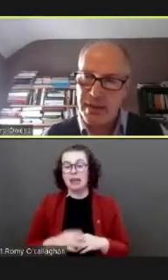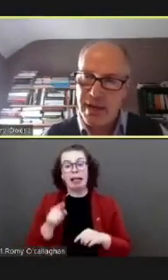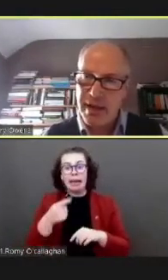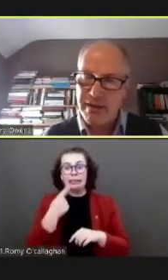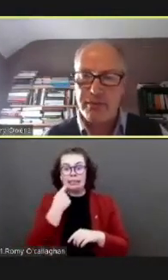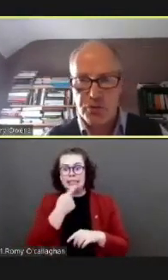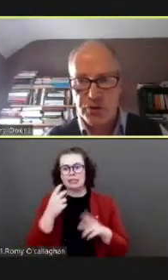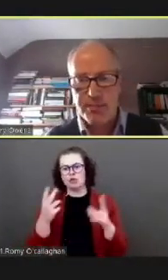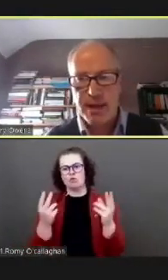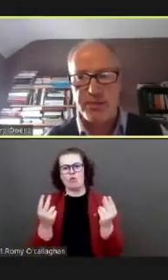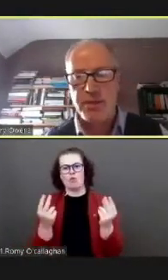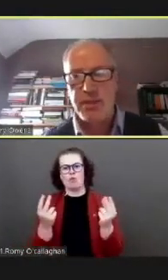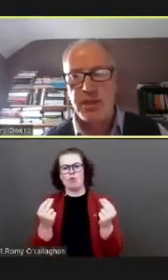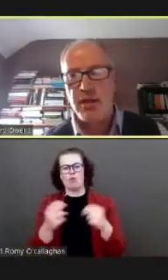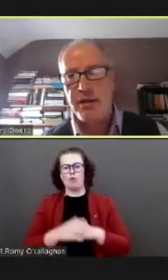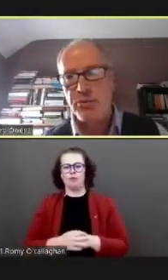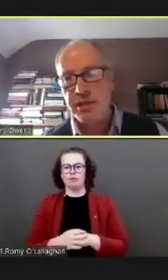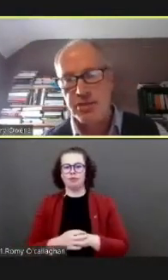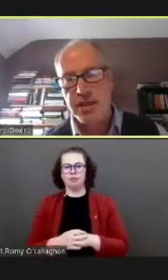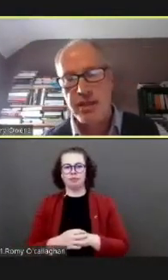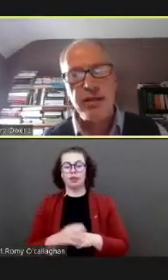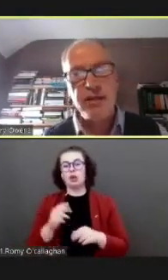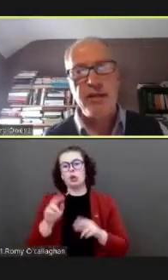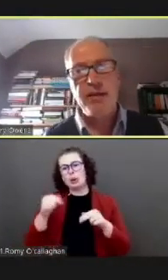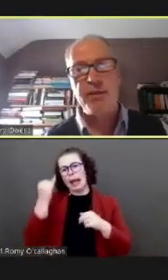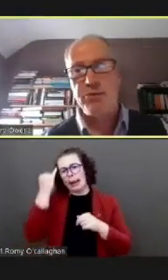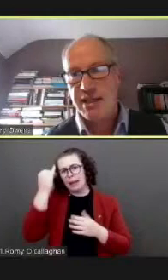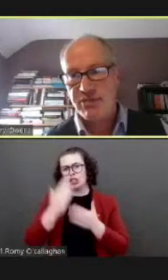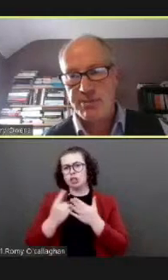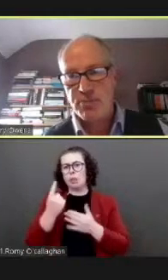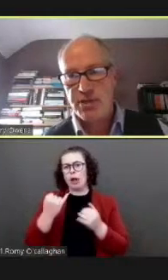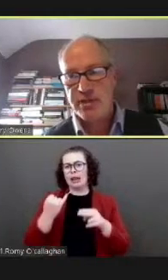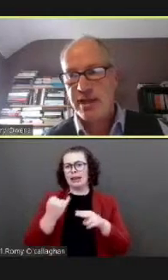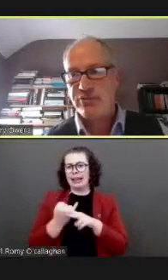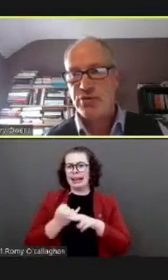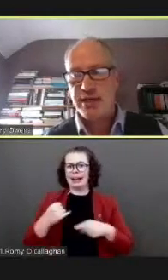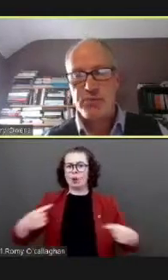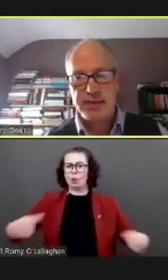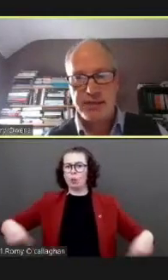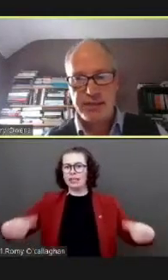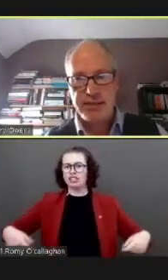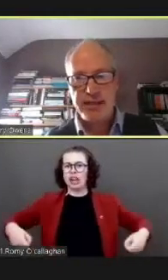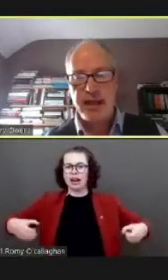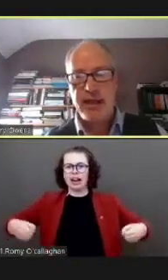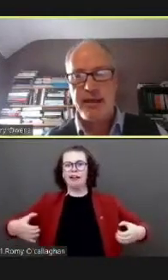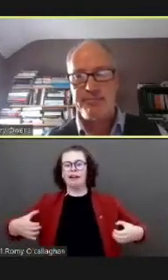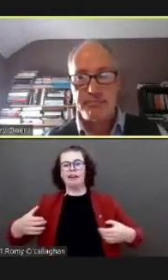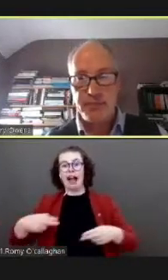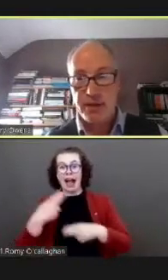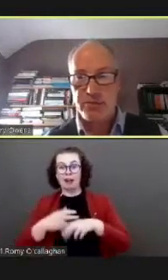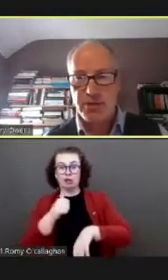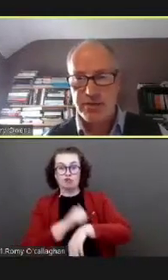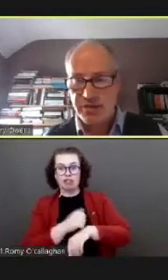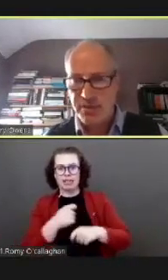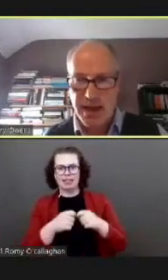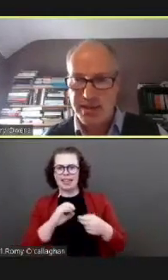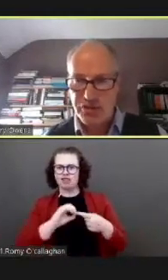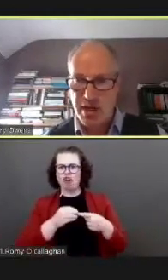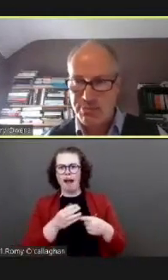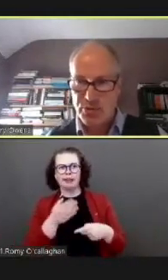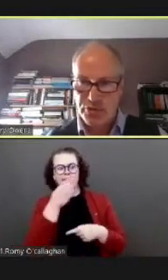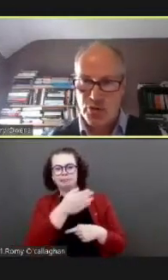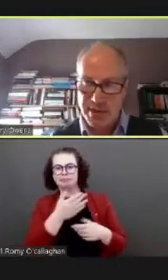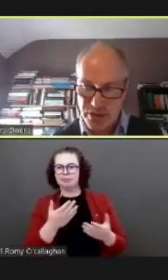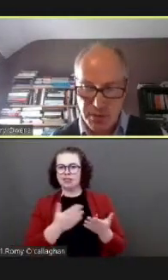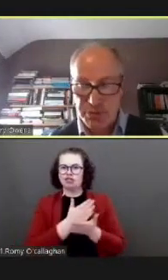thing. You can imagine somebody in a wheelchair being released from a prison and trying to access, trying to